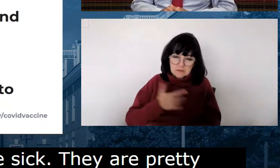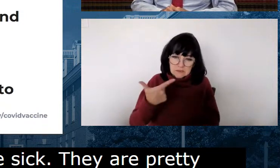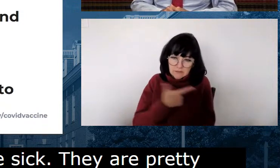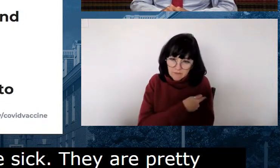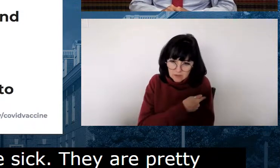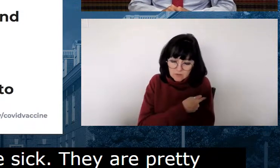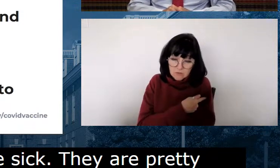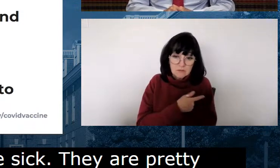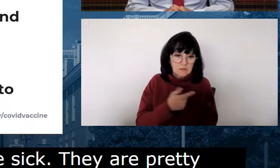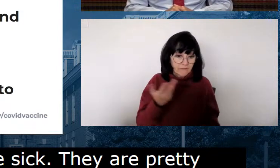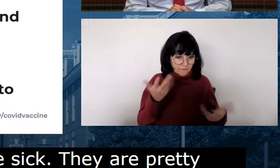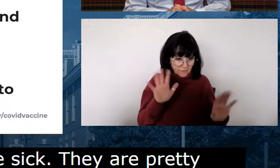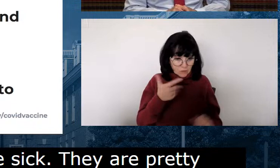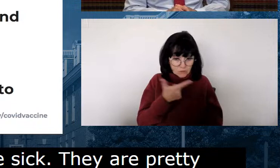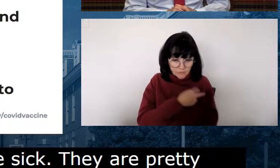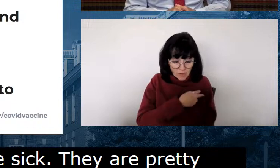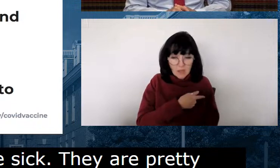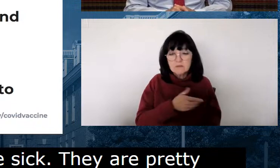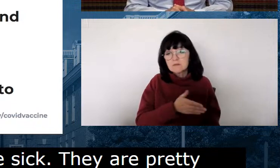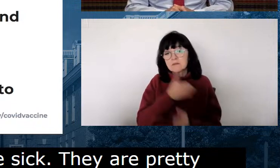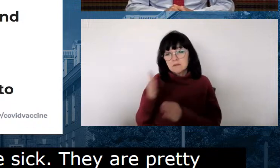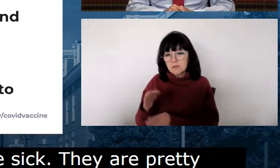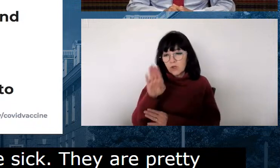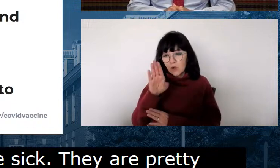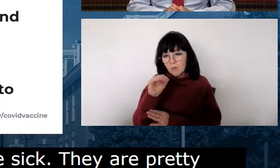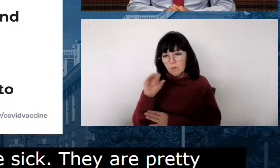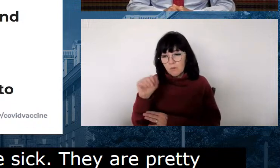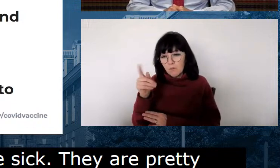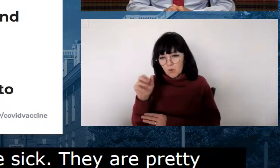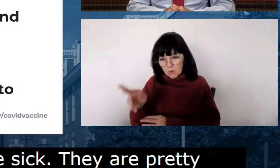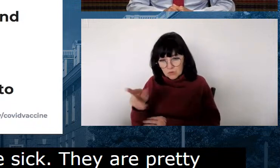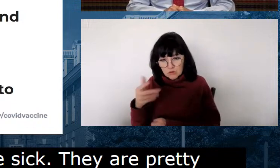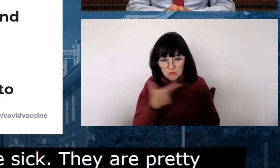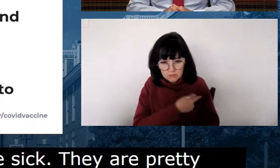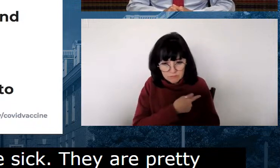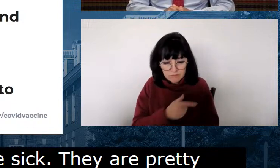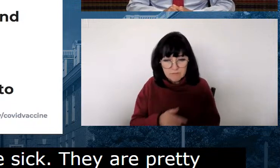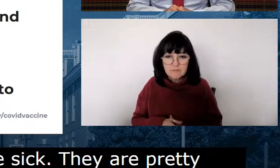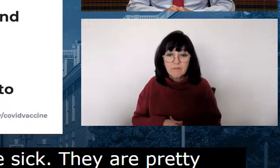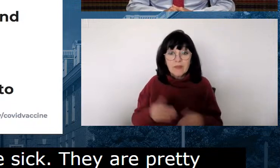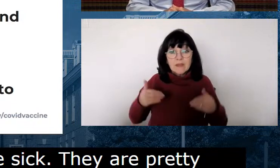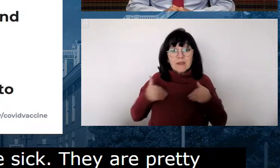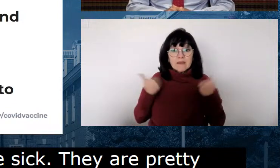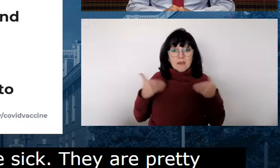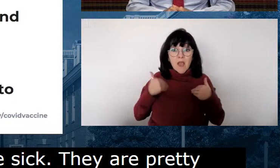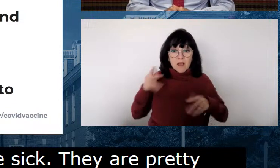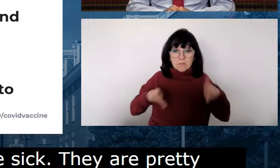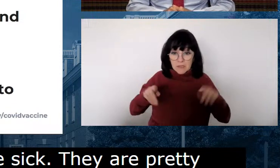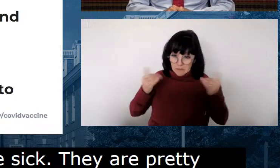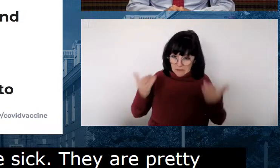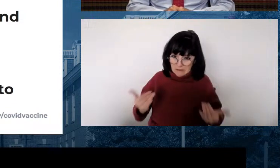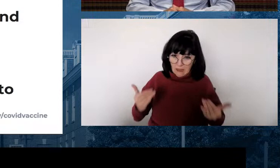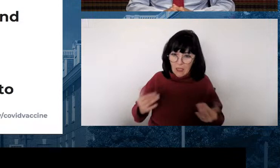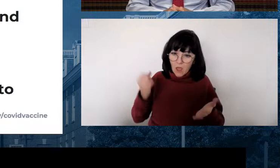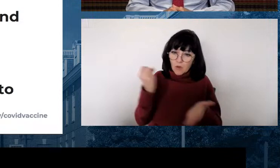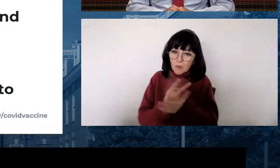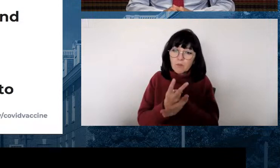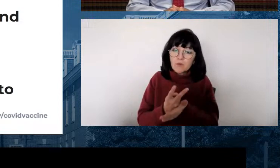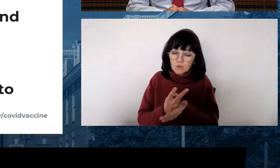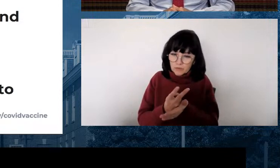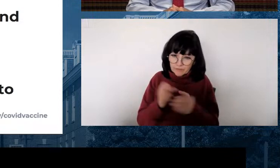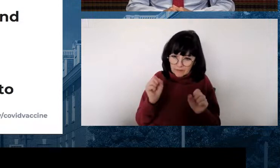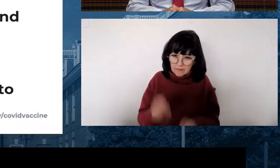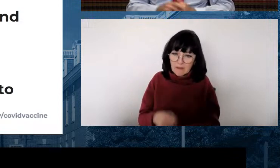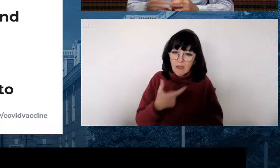get boosted. Those younger age groups are now eligible. Wear a mask even when